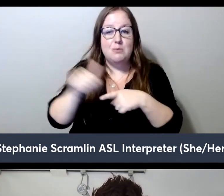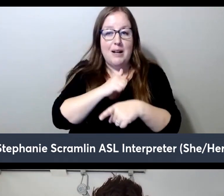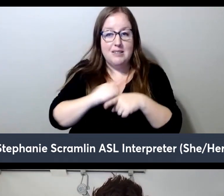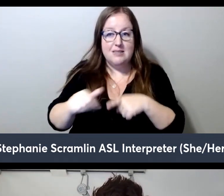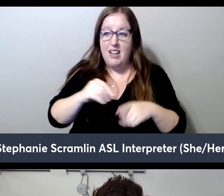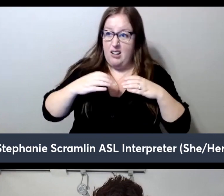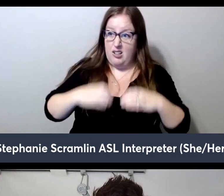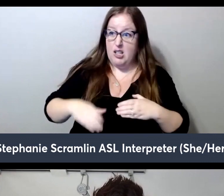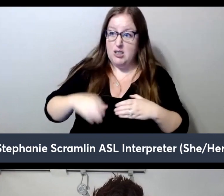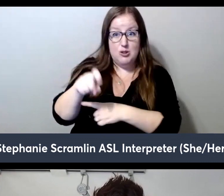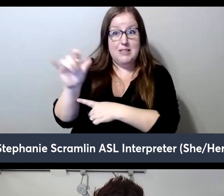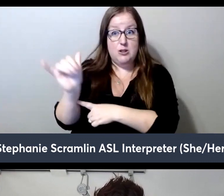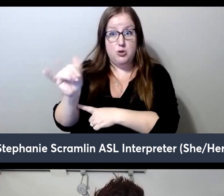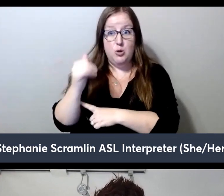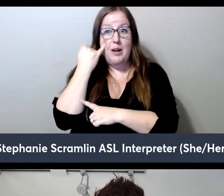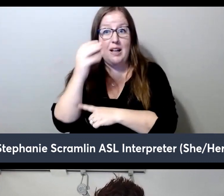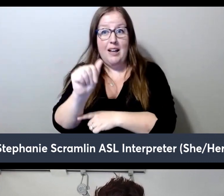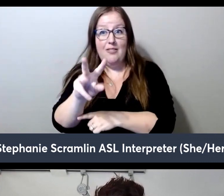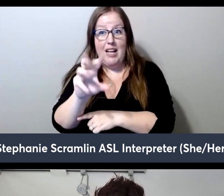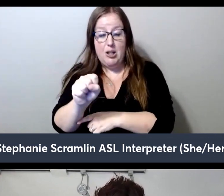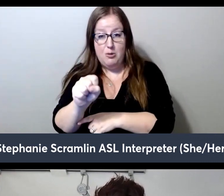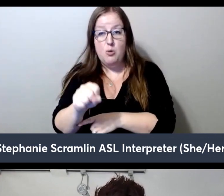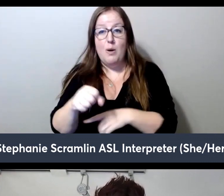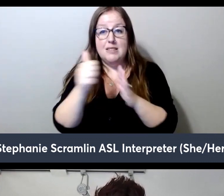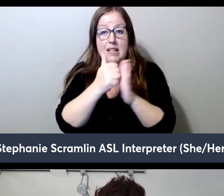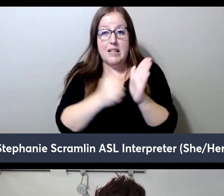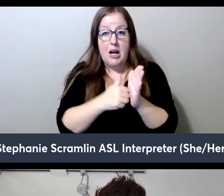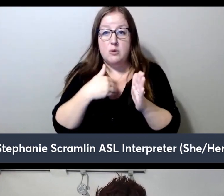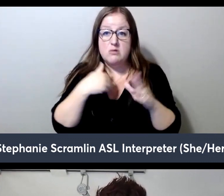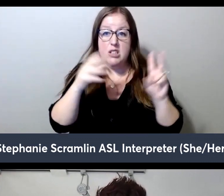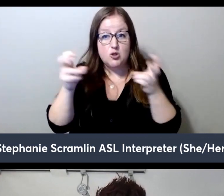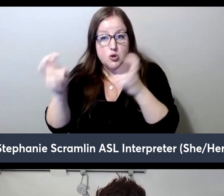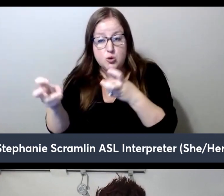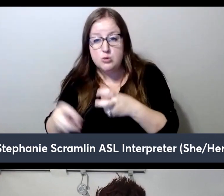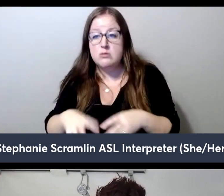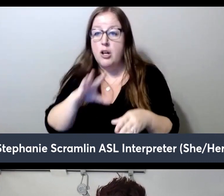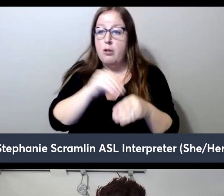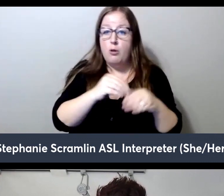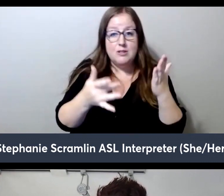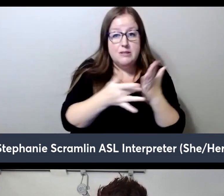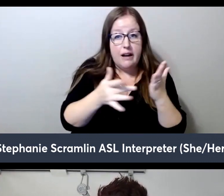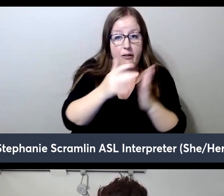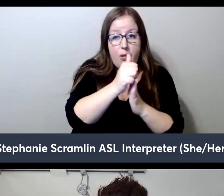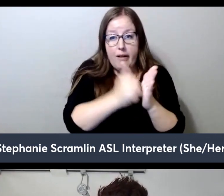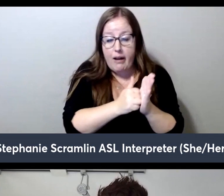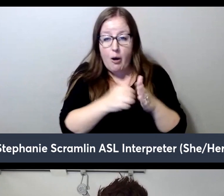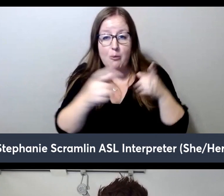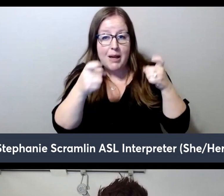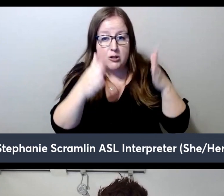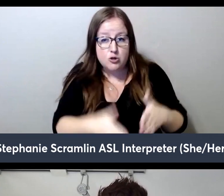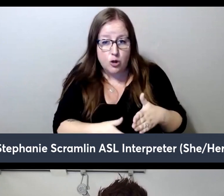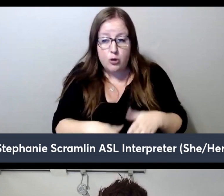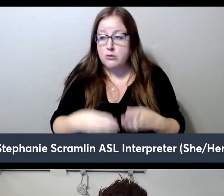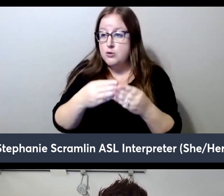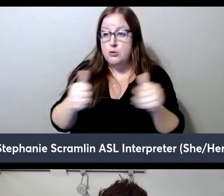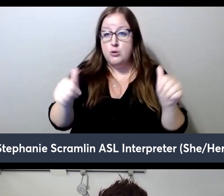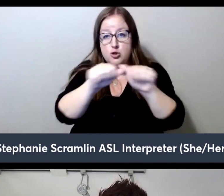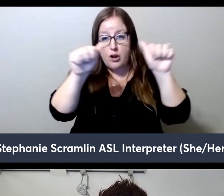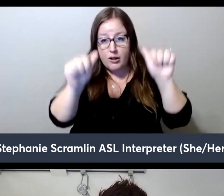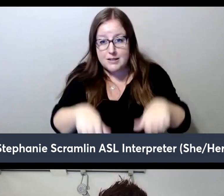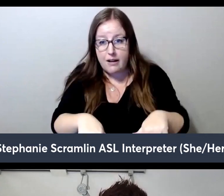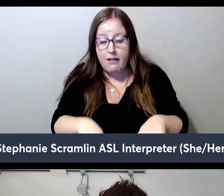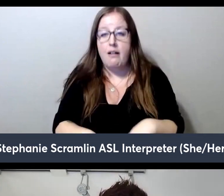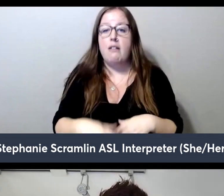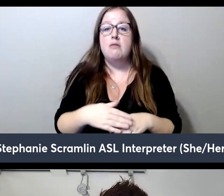practice guidance from their AWS account teams. This includes their technical account managers, their solutions architects, their account managers, their